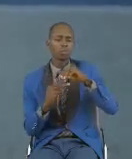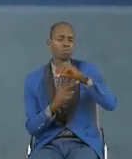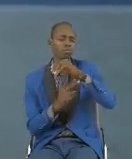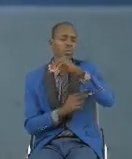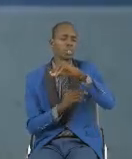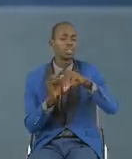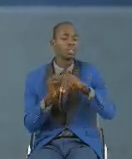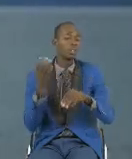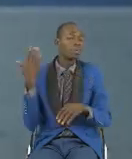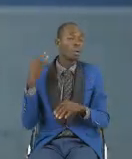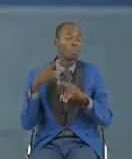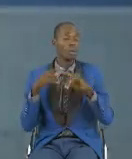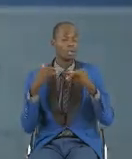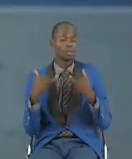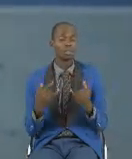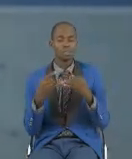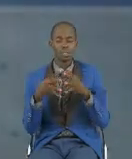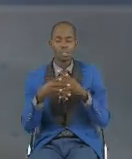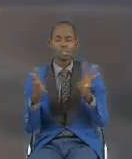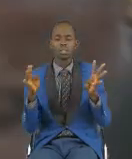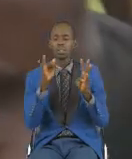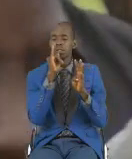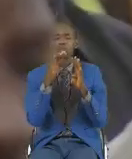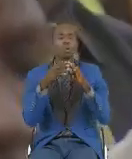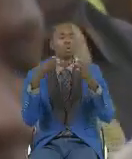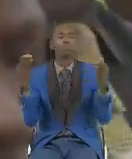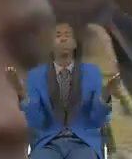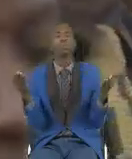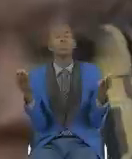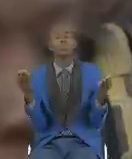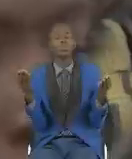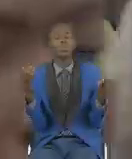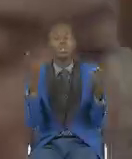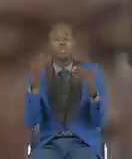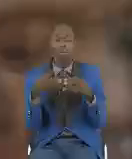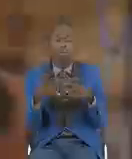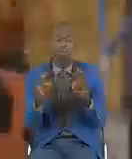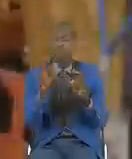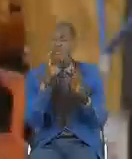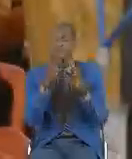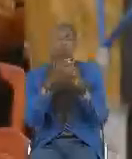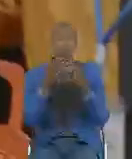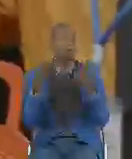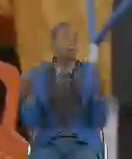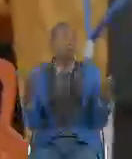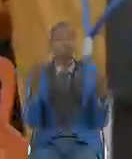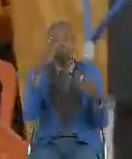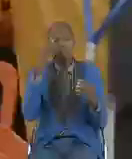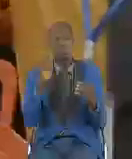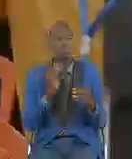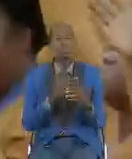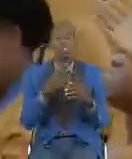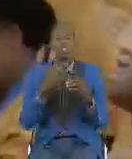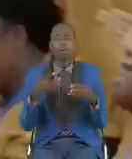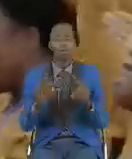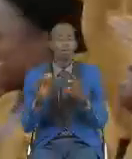the gate is open. The way is open. The way into new life.